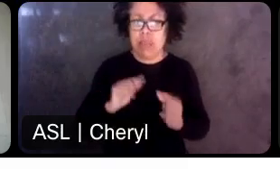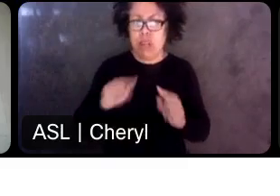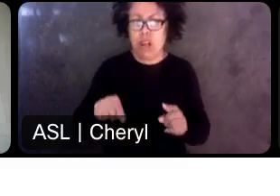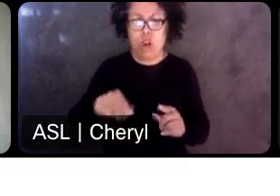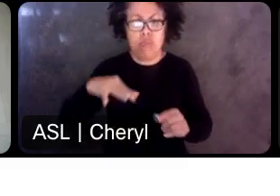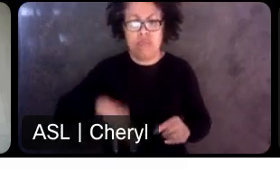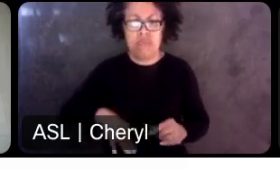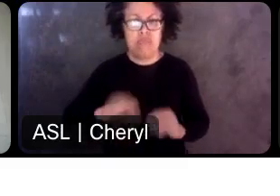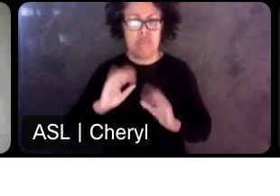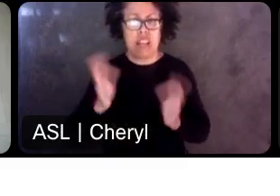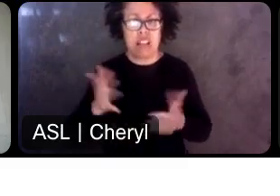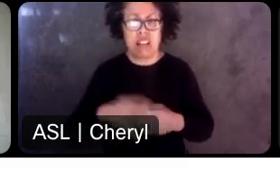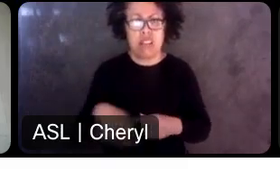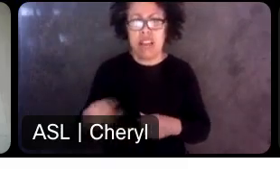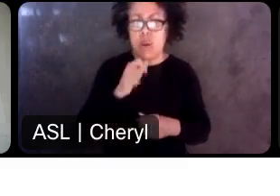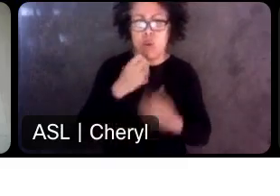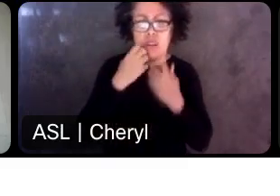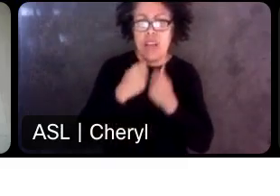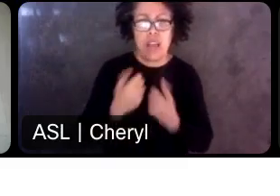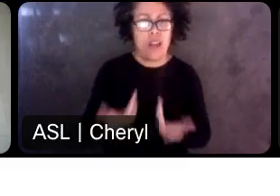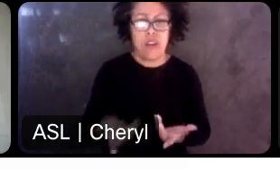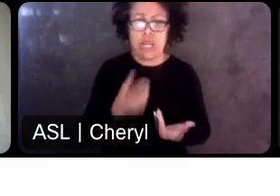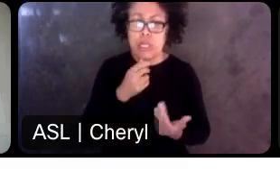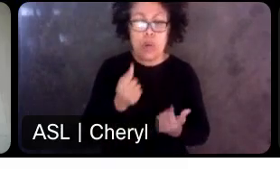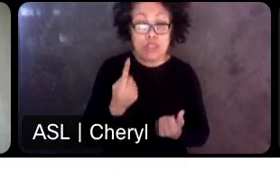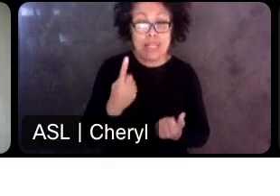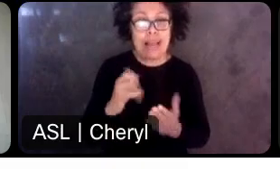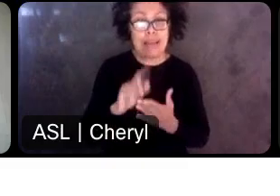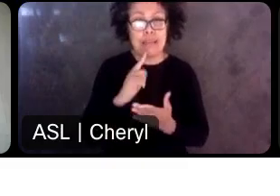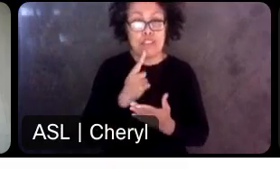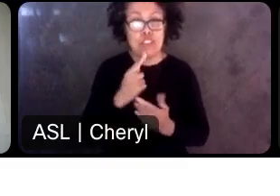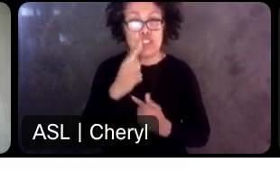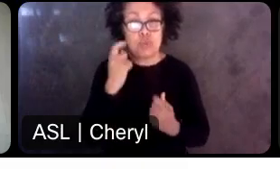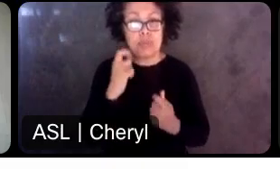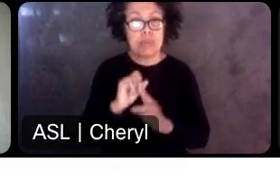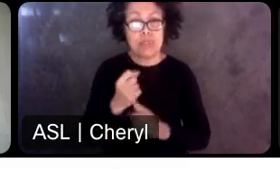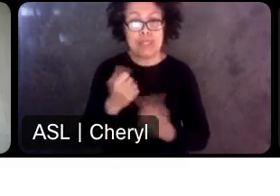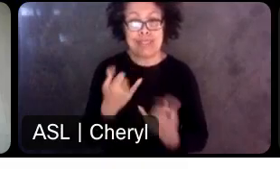when the providers didn't care enough to understand the severity of their trauma.